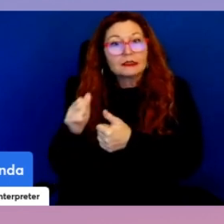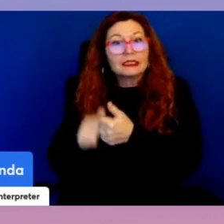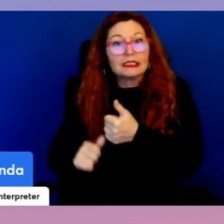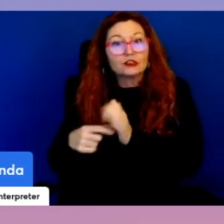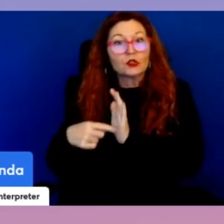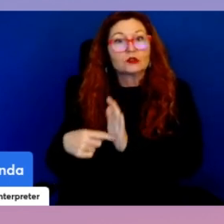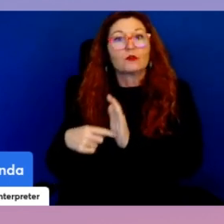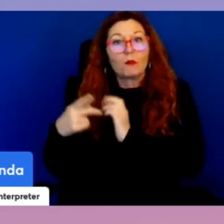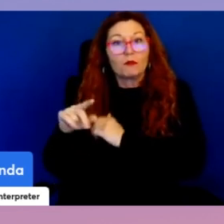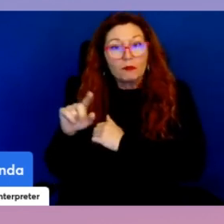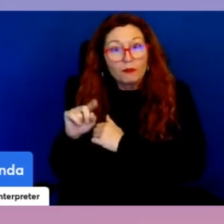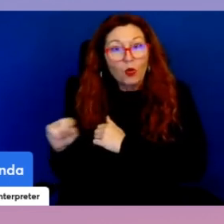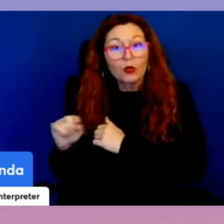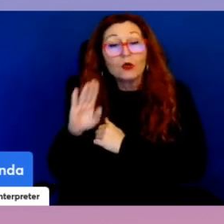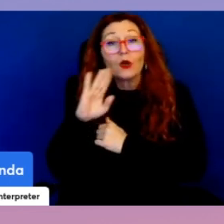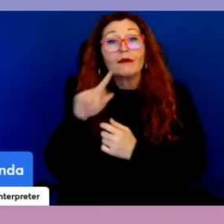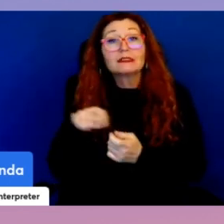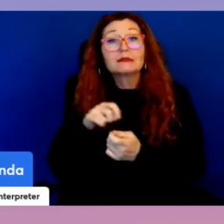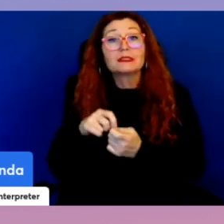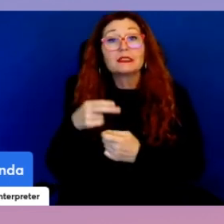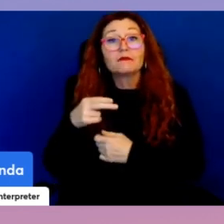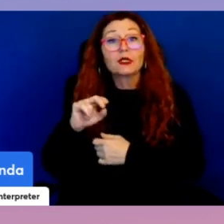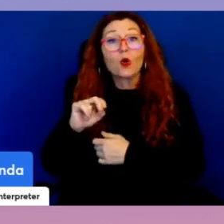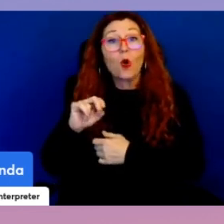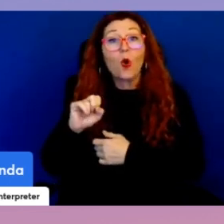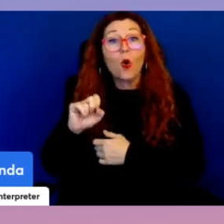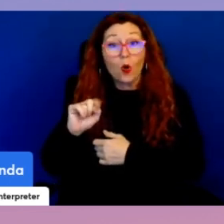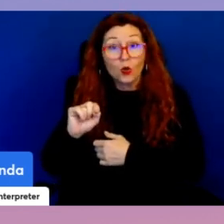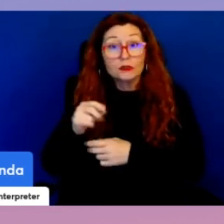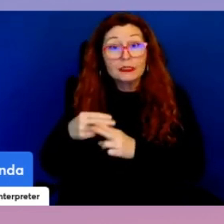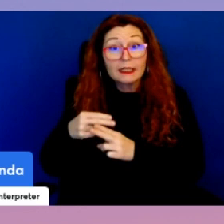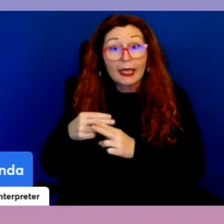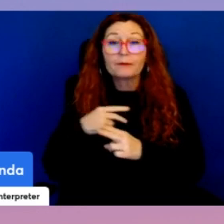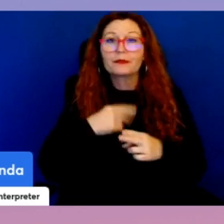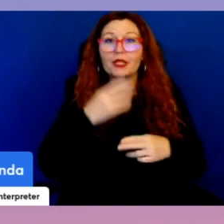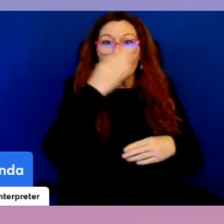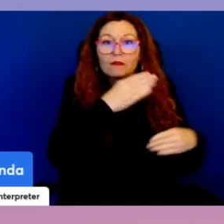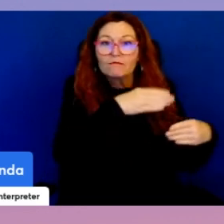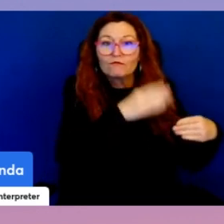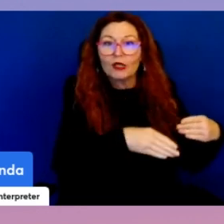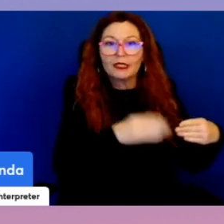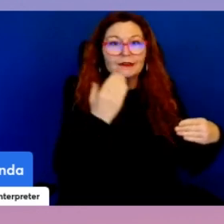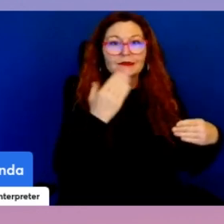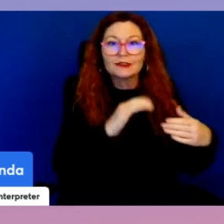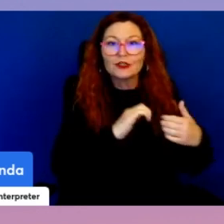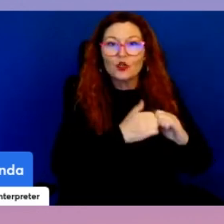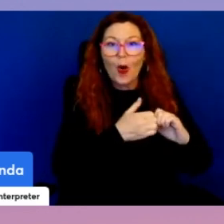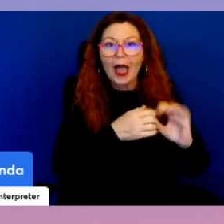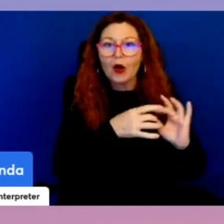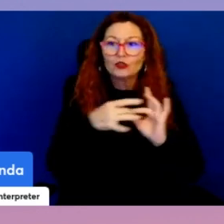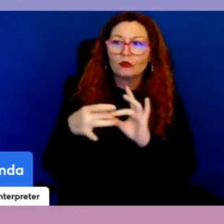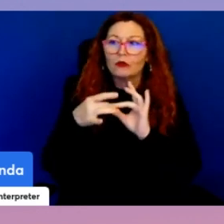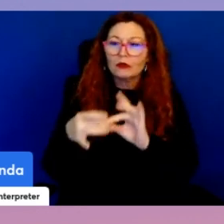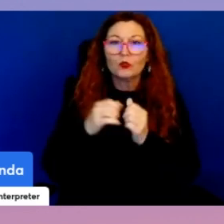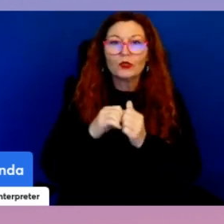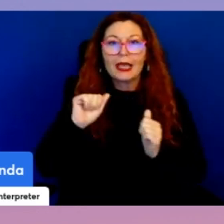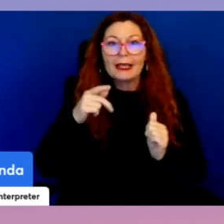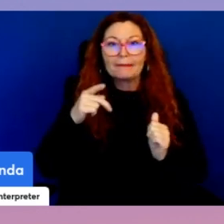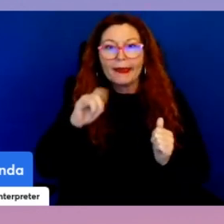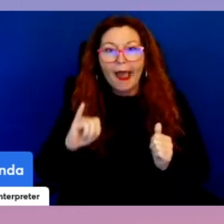It will have a particular host name, and my front end won't know how to reach the API, and the API won't know how to reach